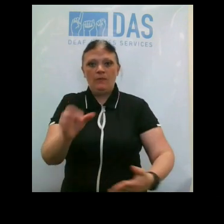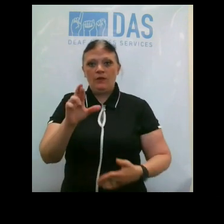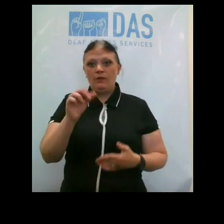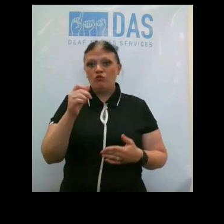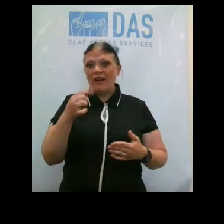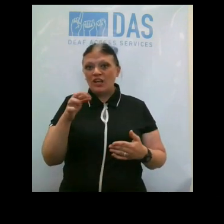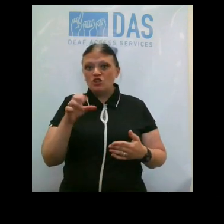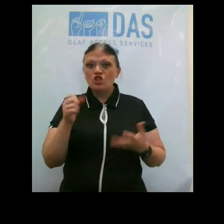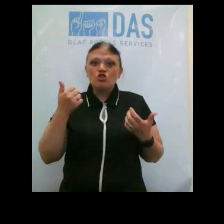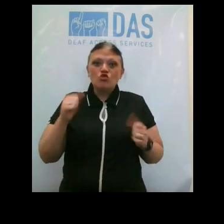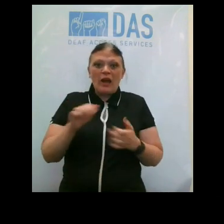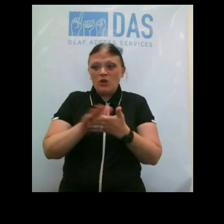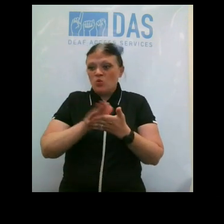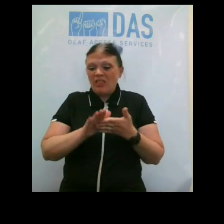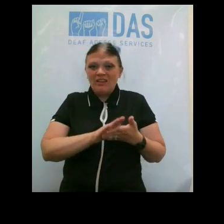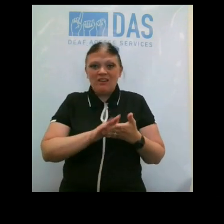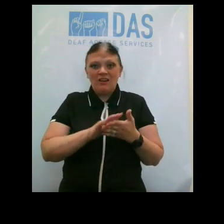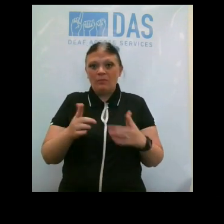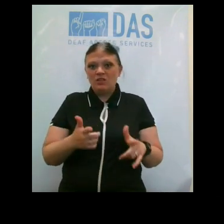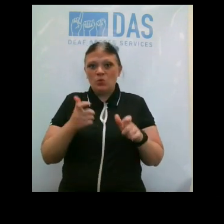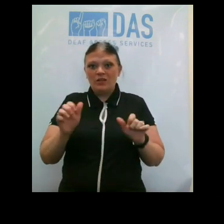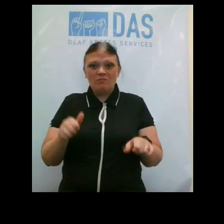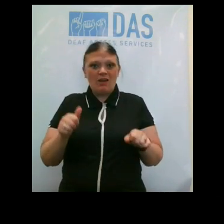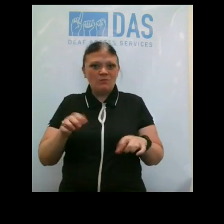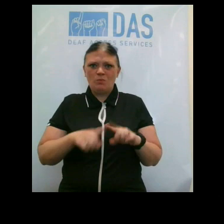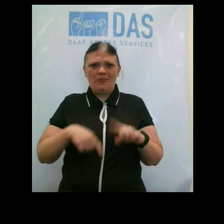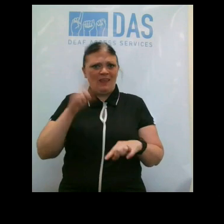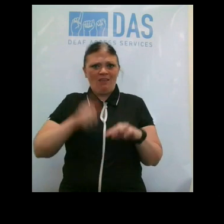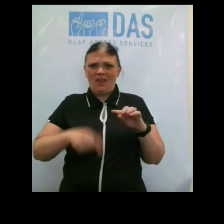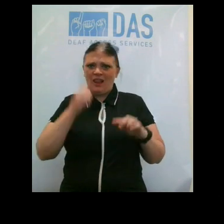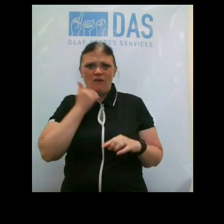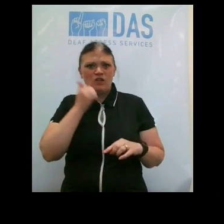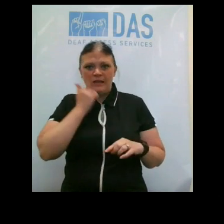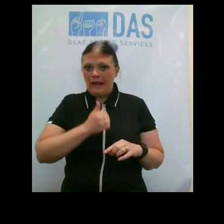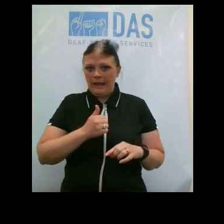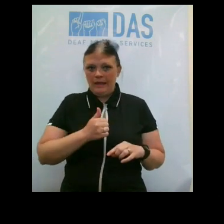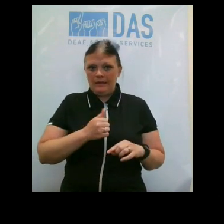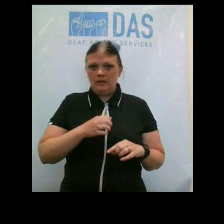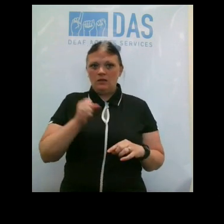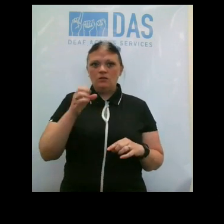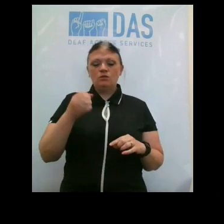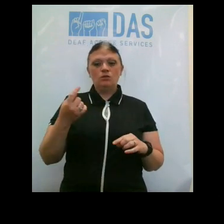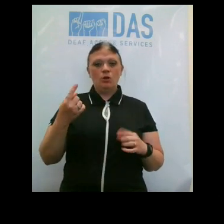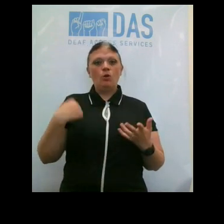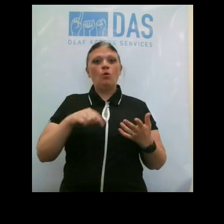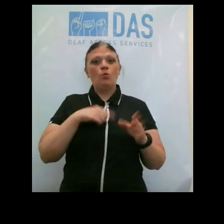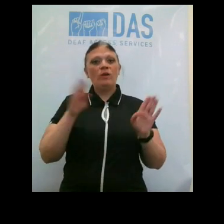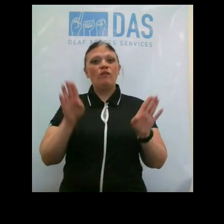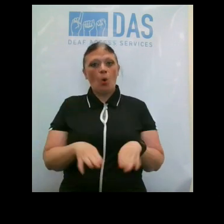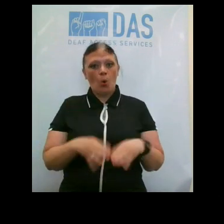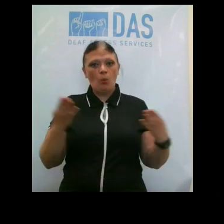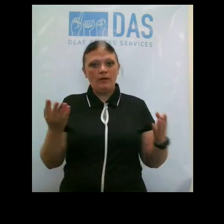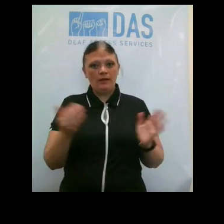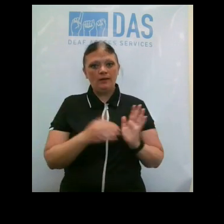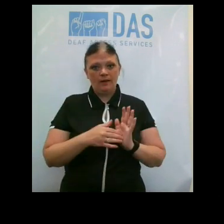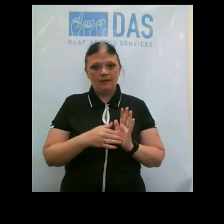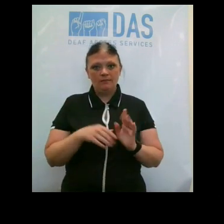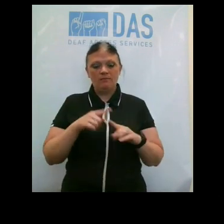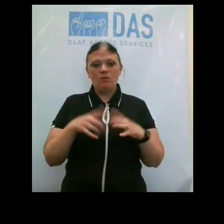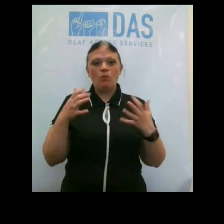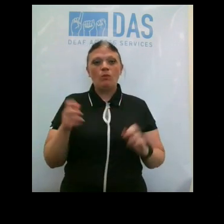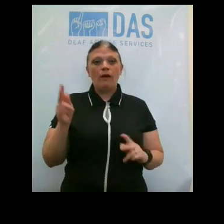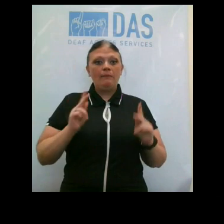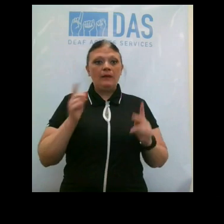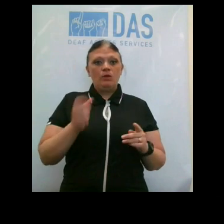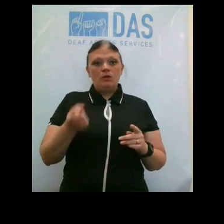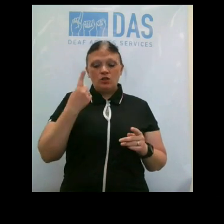there and try to clean them up as quickly as possible, but they don't always get to them every day. So we have reopened the Eternal Flame Trail, but we want people to